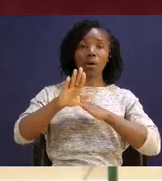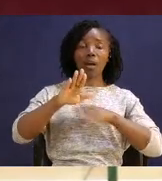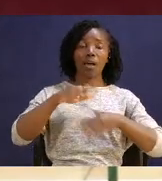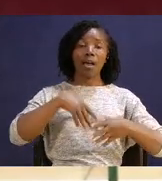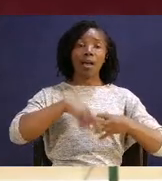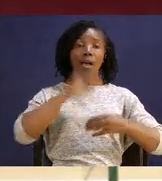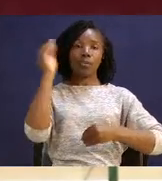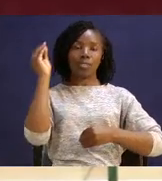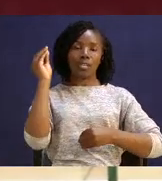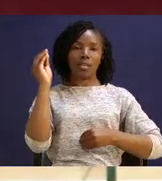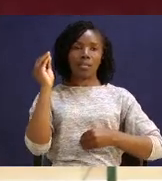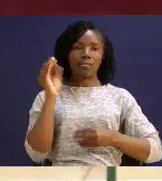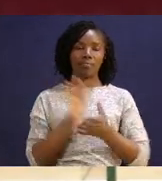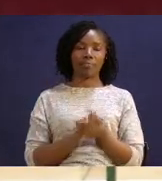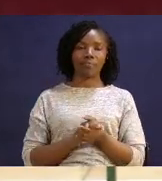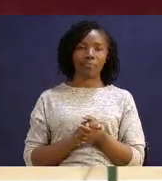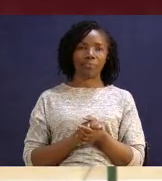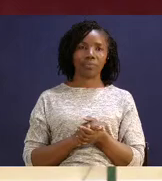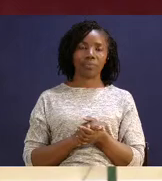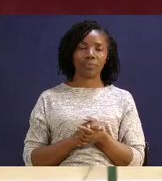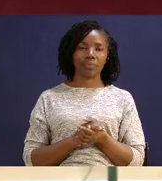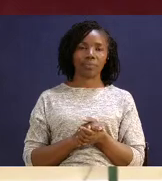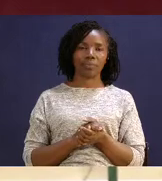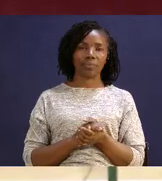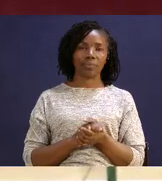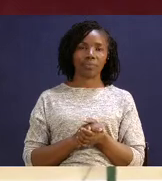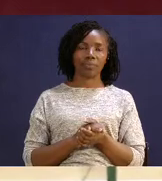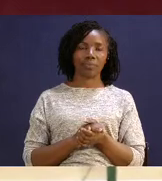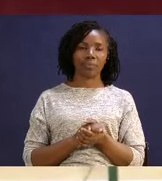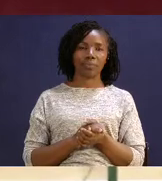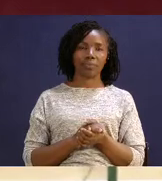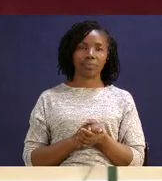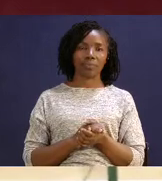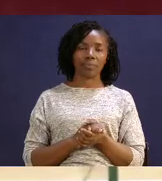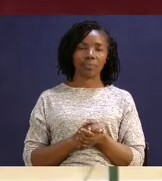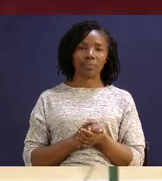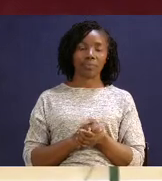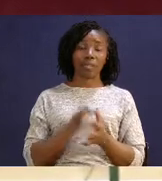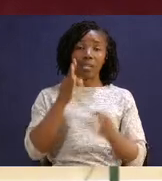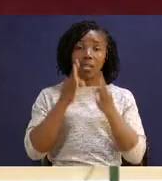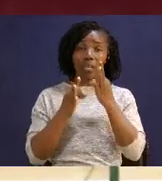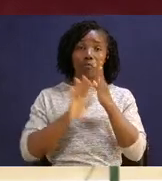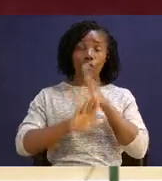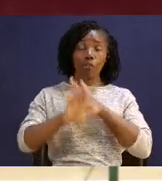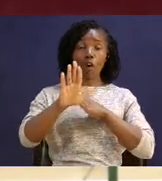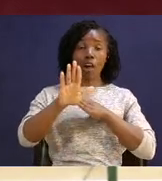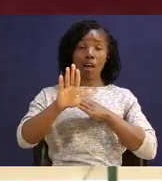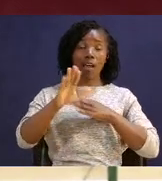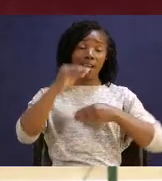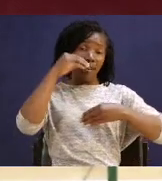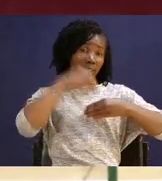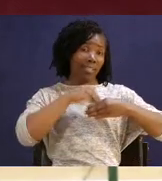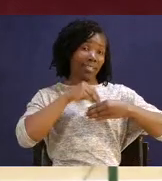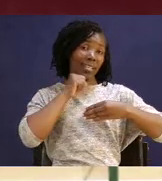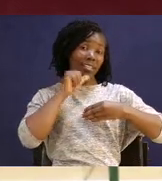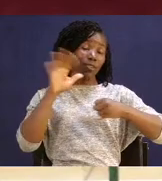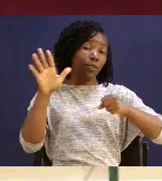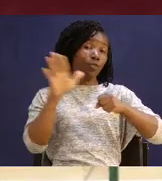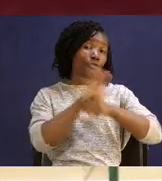Build your to manage your outside. But if your inside is not built, the outside will crush